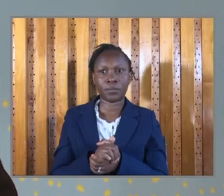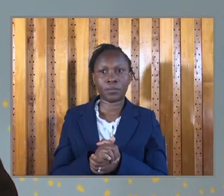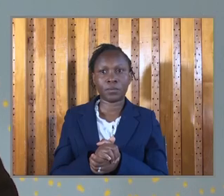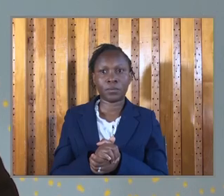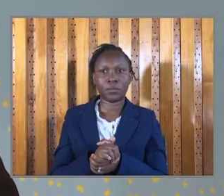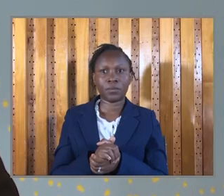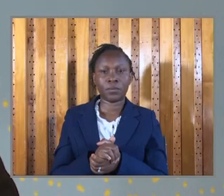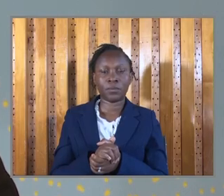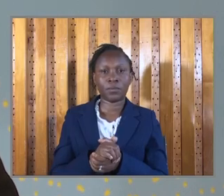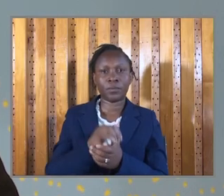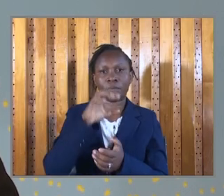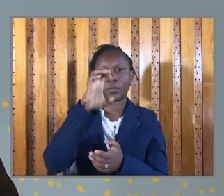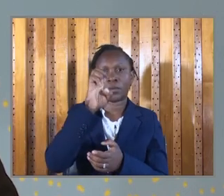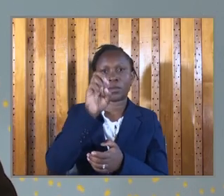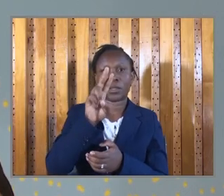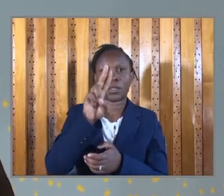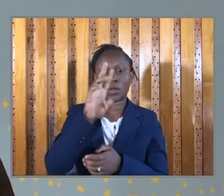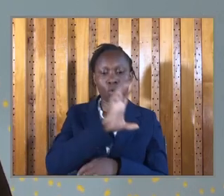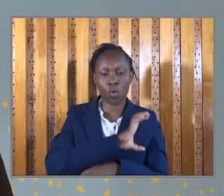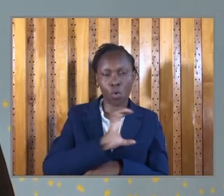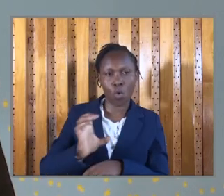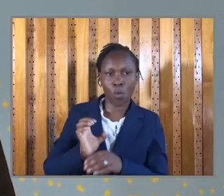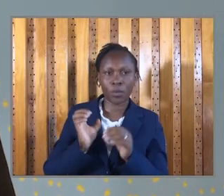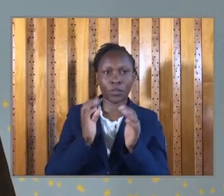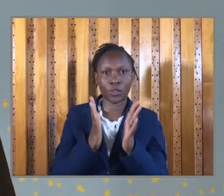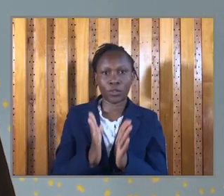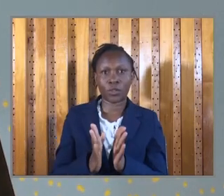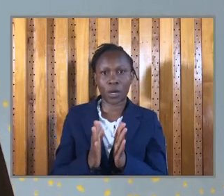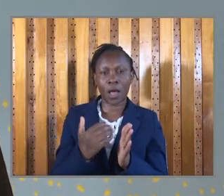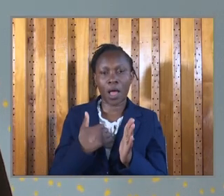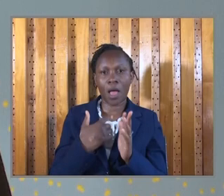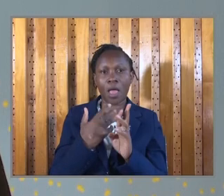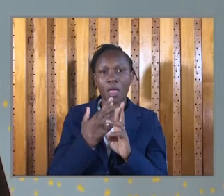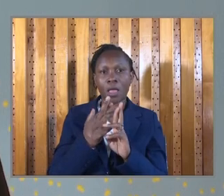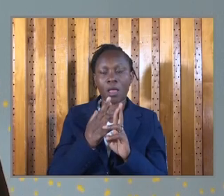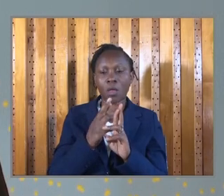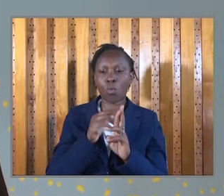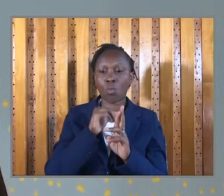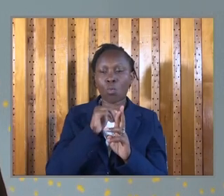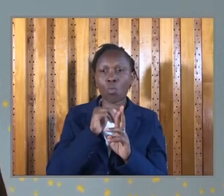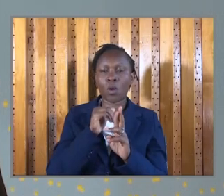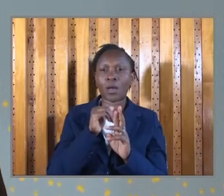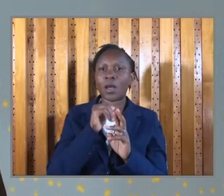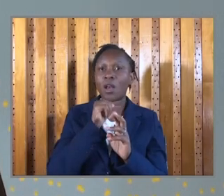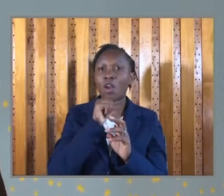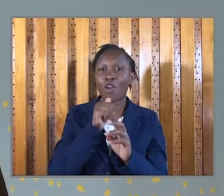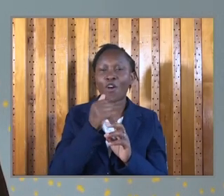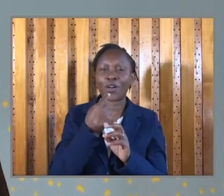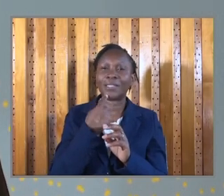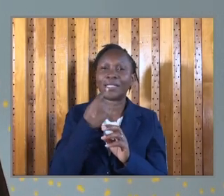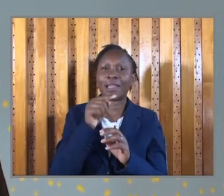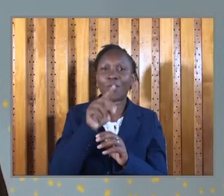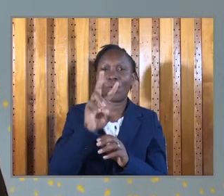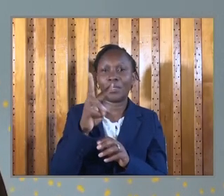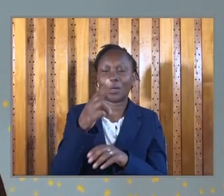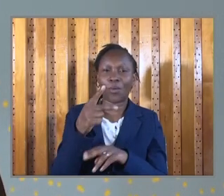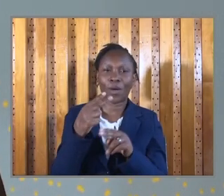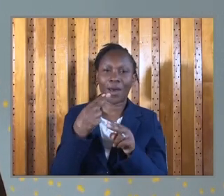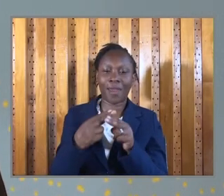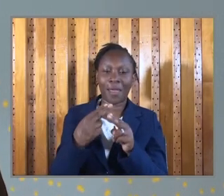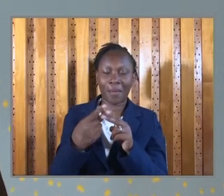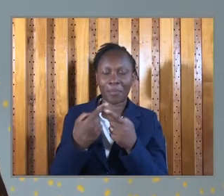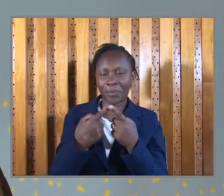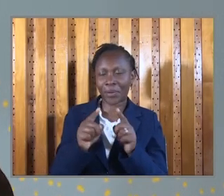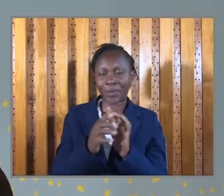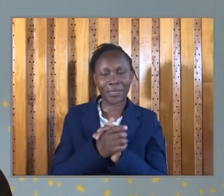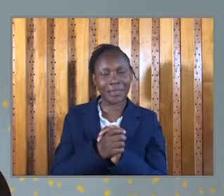So the EU Commissioner, Wopke, I will not try to say the second name because if I was